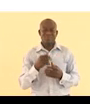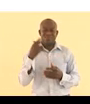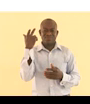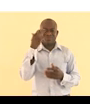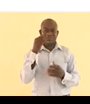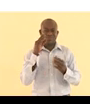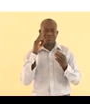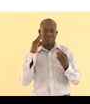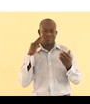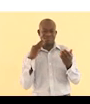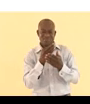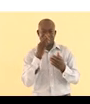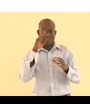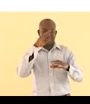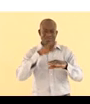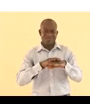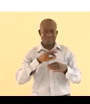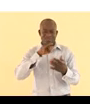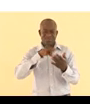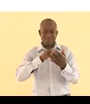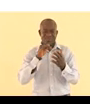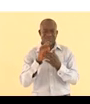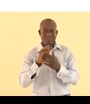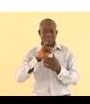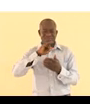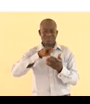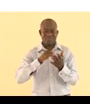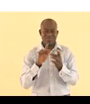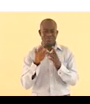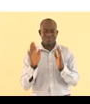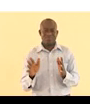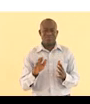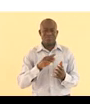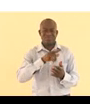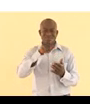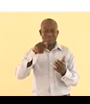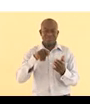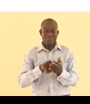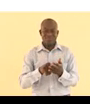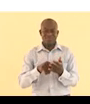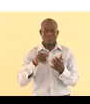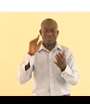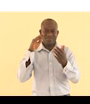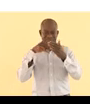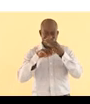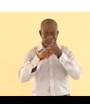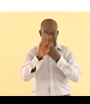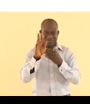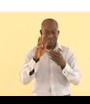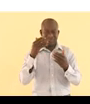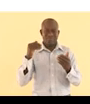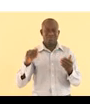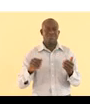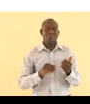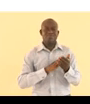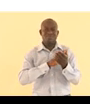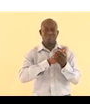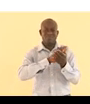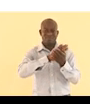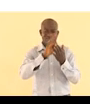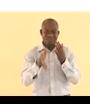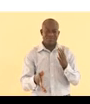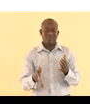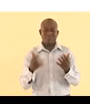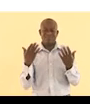All eyes were fixed on Jesus, and he said, this prophecy is being fulfilled today,